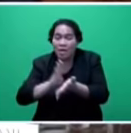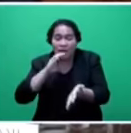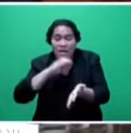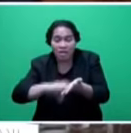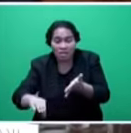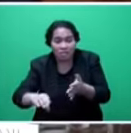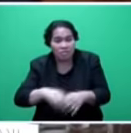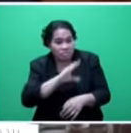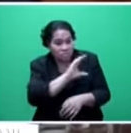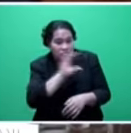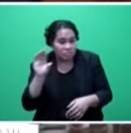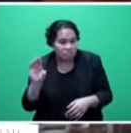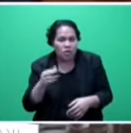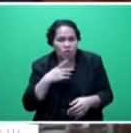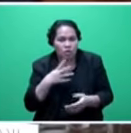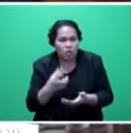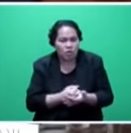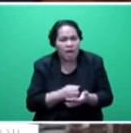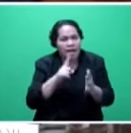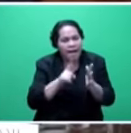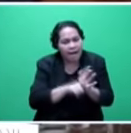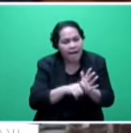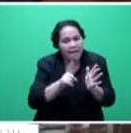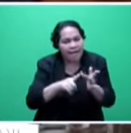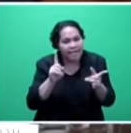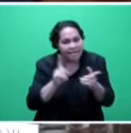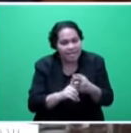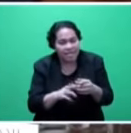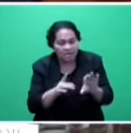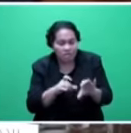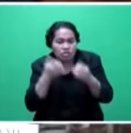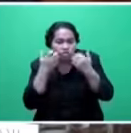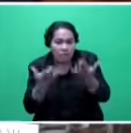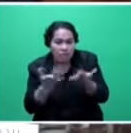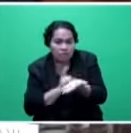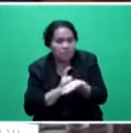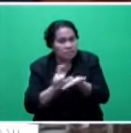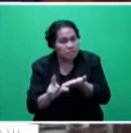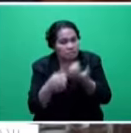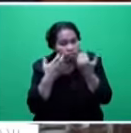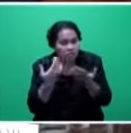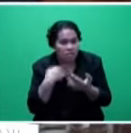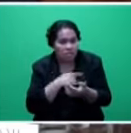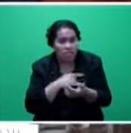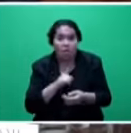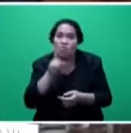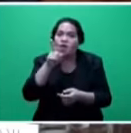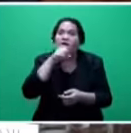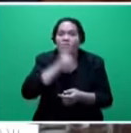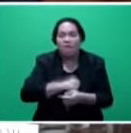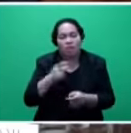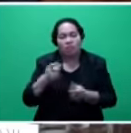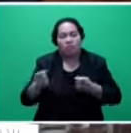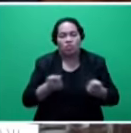requisition to incur expenditure, RIE. This is a clear indication that one man is